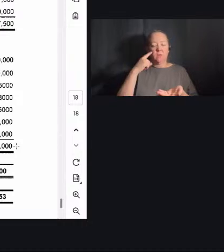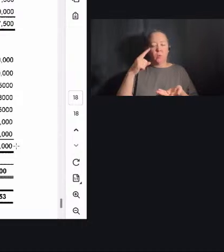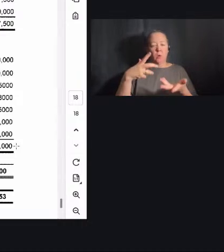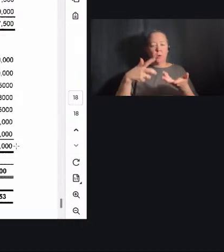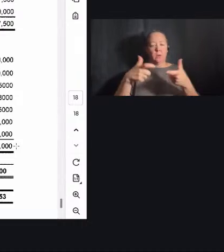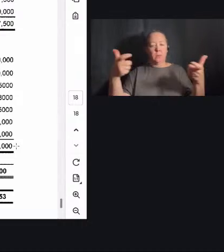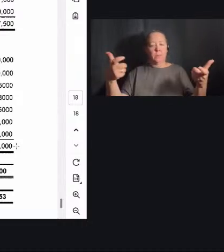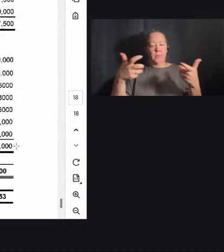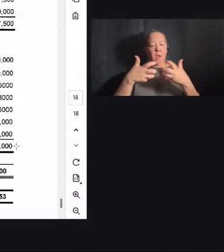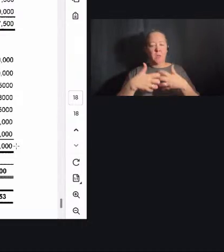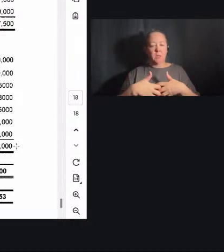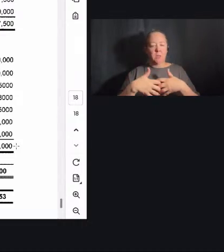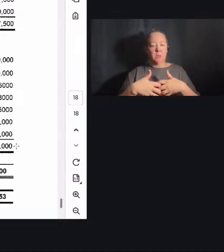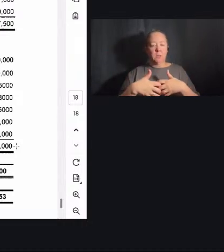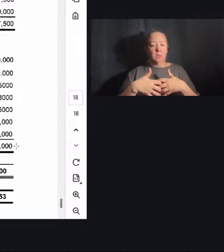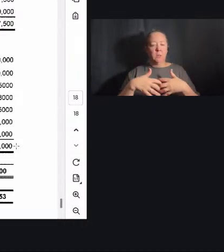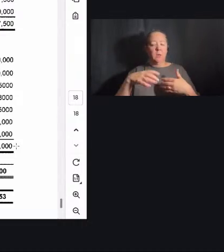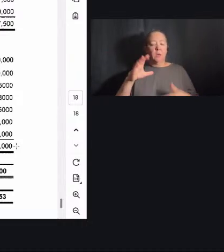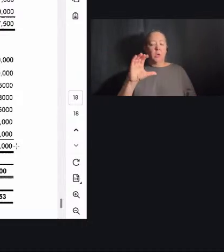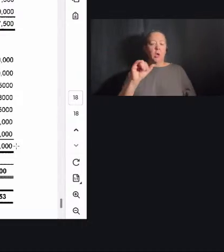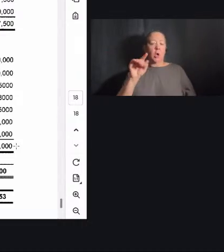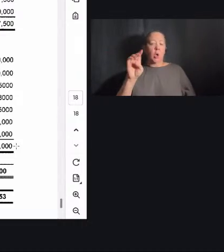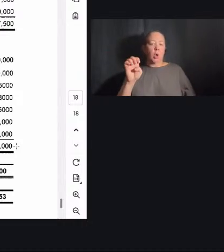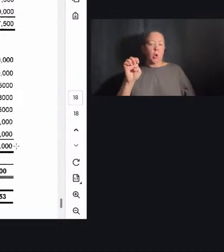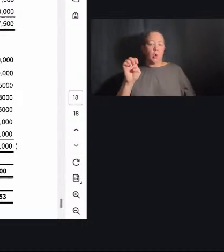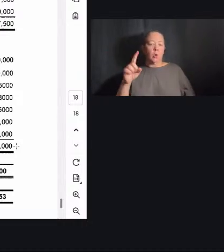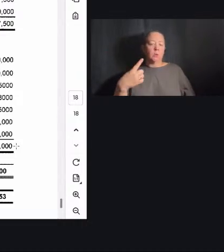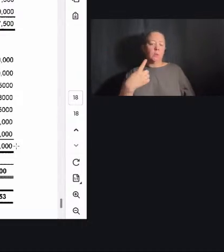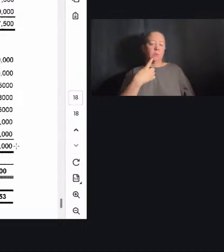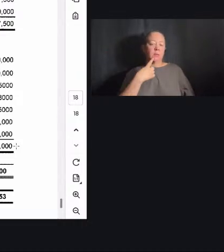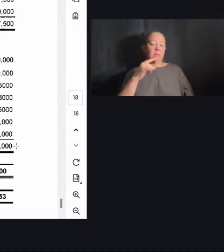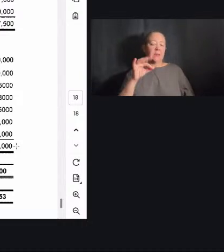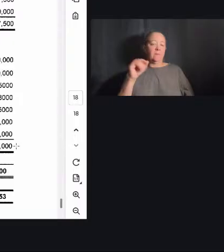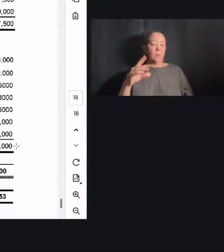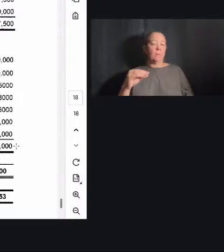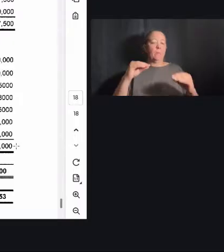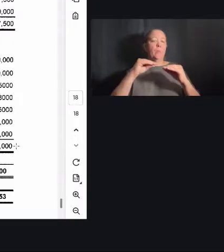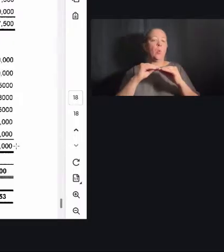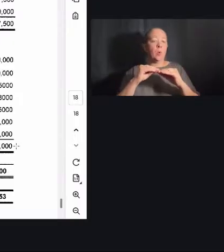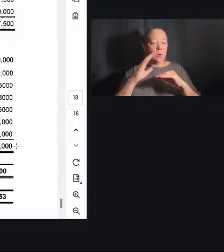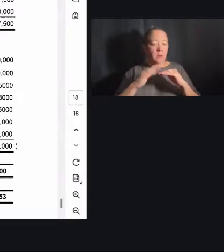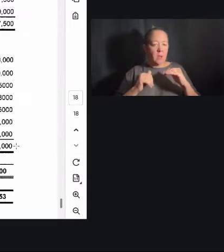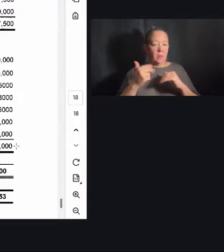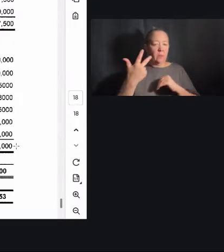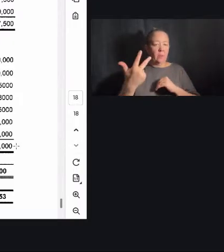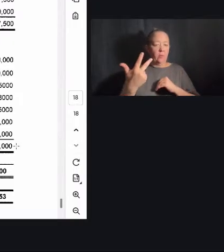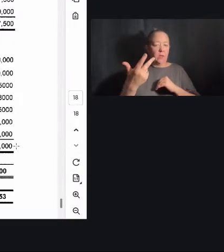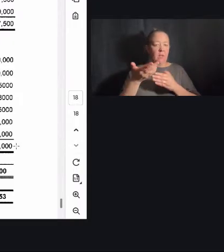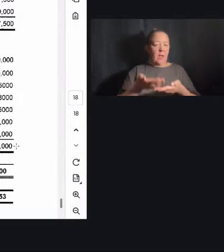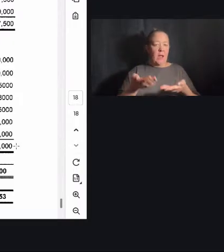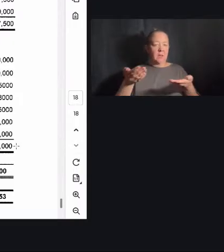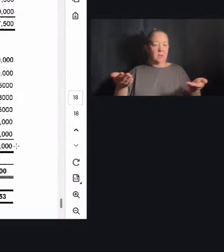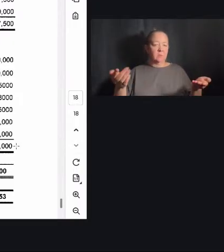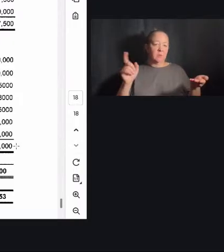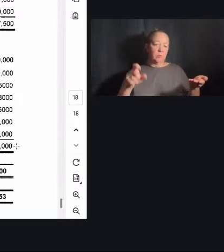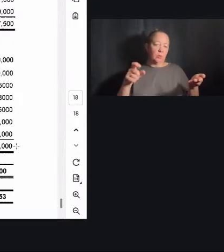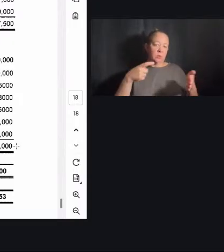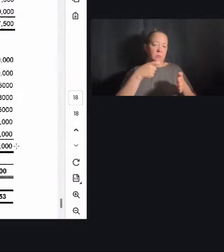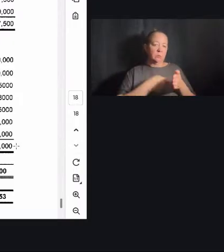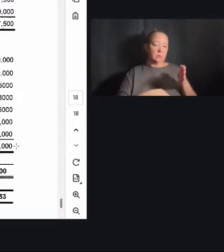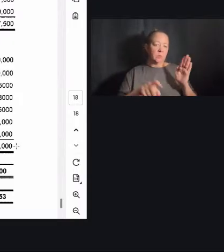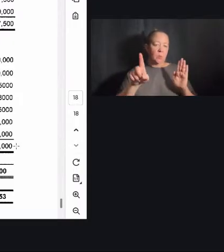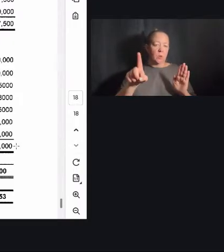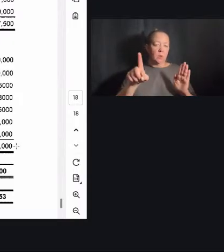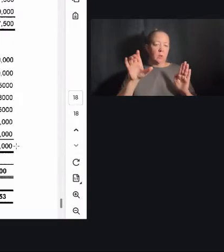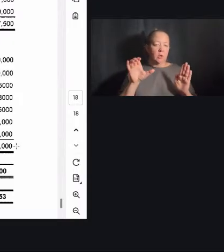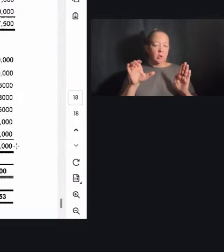than 3 items out, we're supposed to levy $100 per item. And some move-outs, I've had to go out and it says I have to determine a charge.